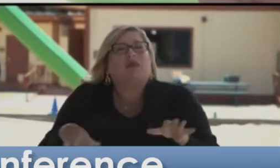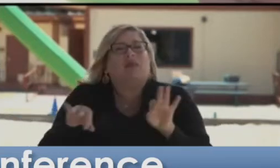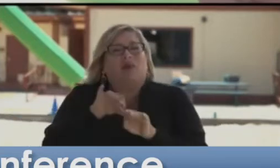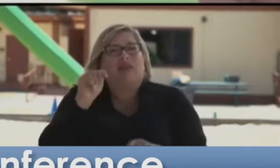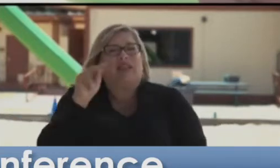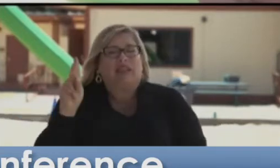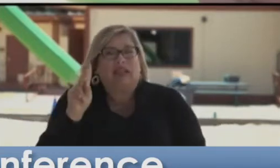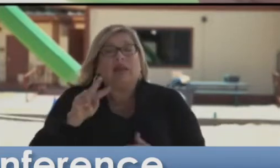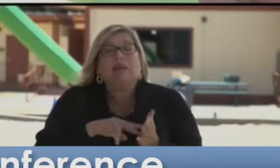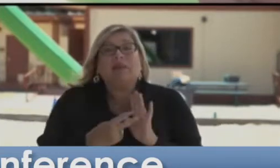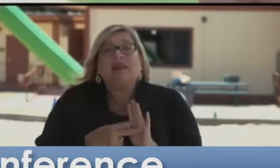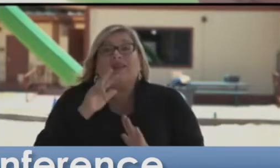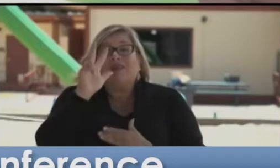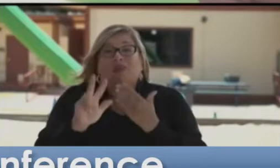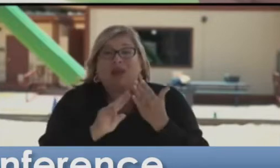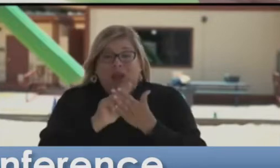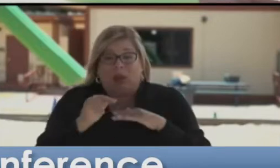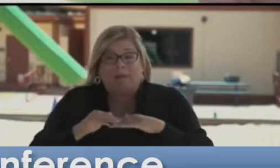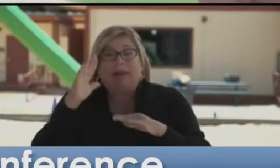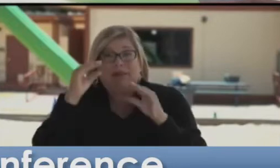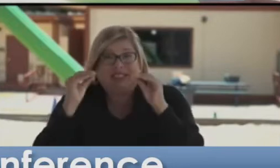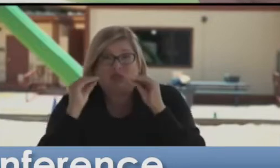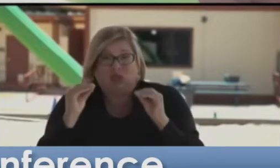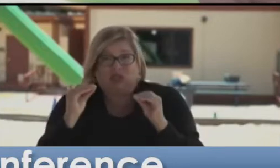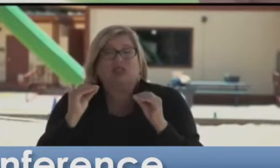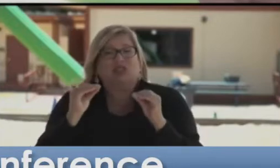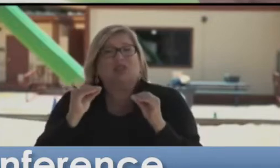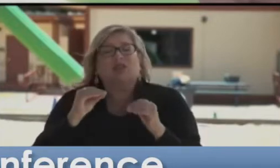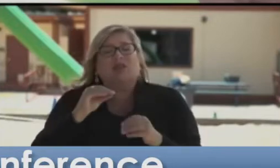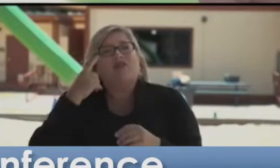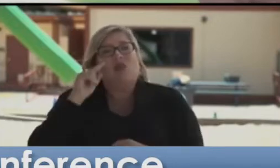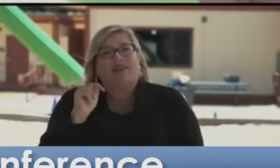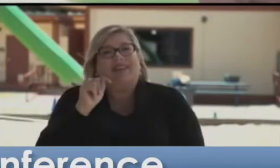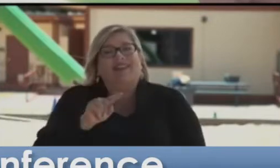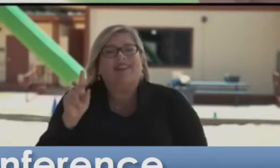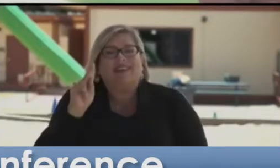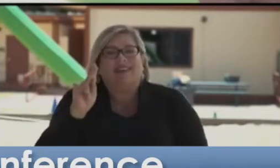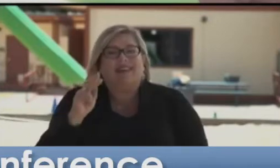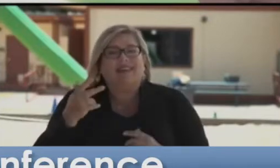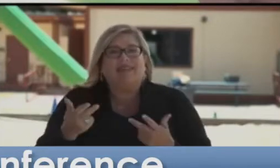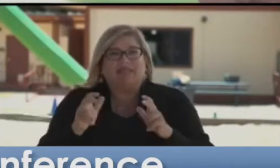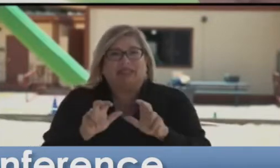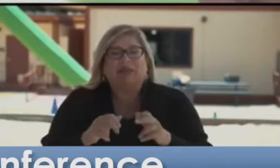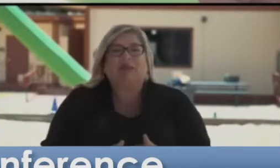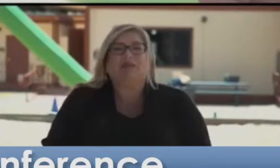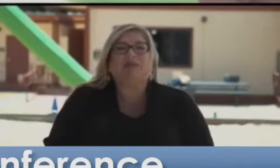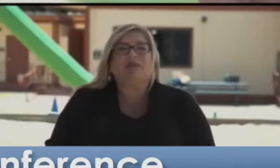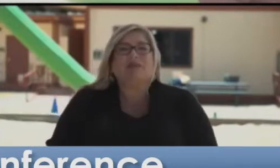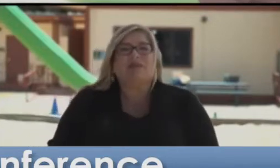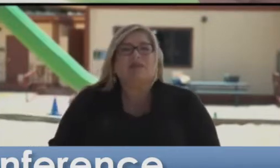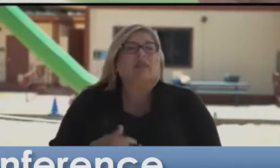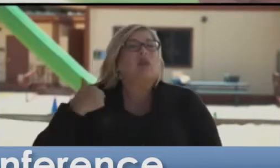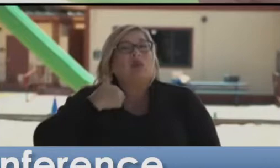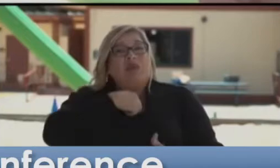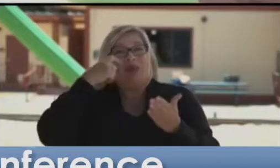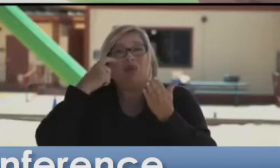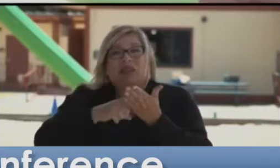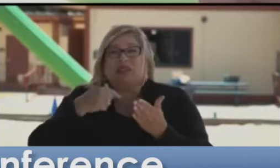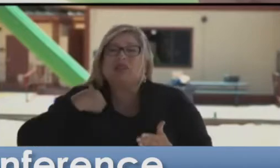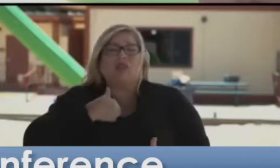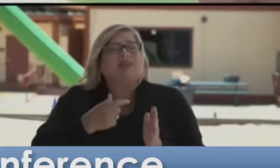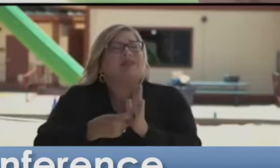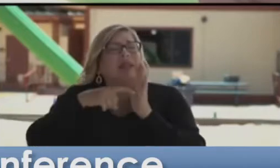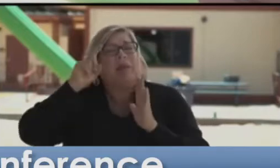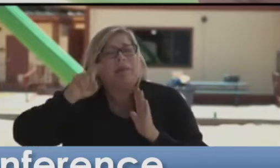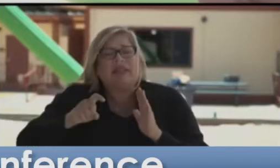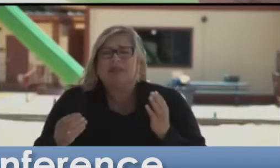hours minimum of instructional time is connected with that TK investment. We recognize that we need to provide more